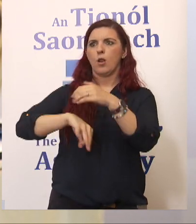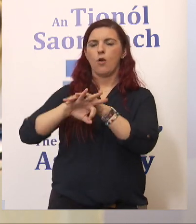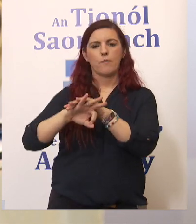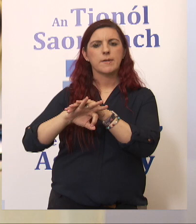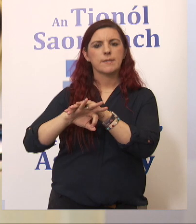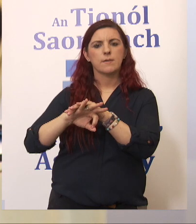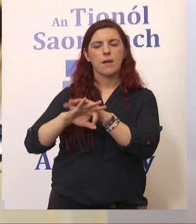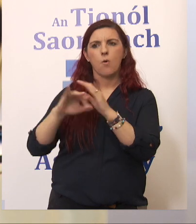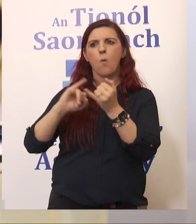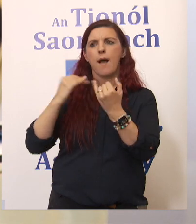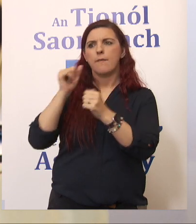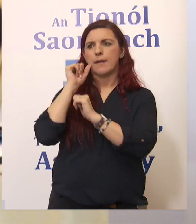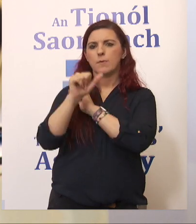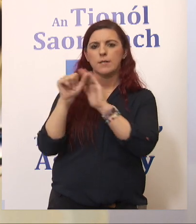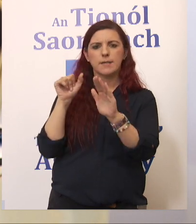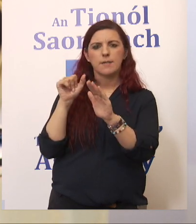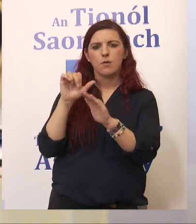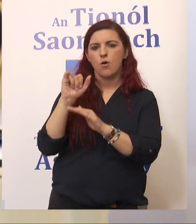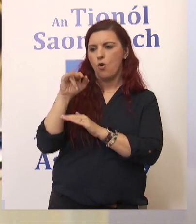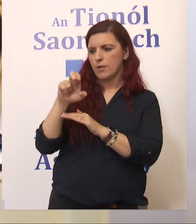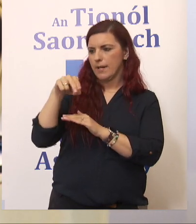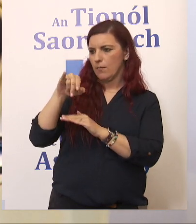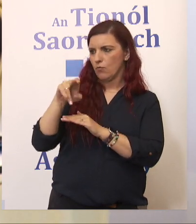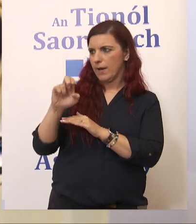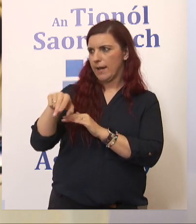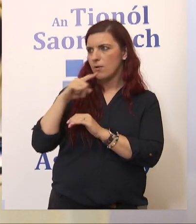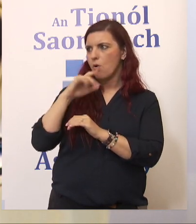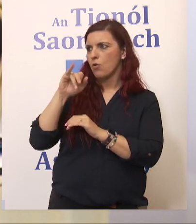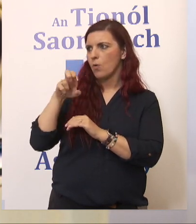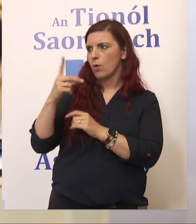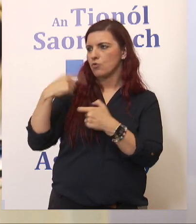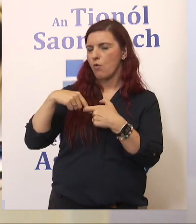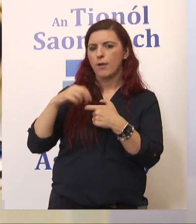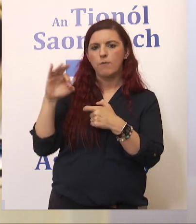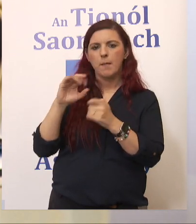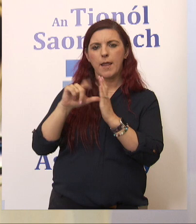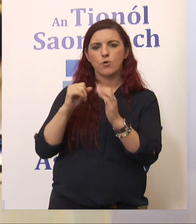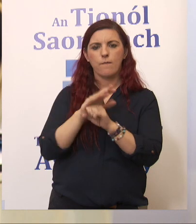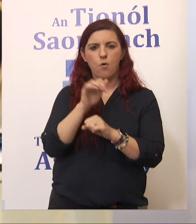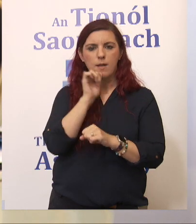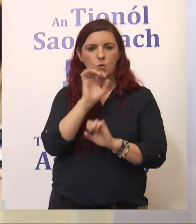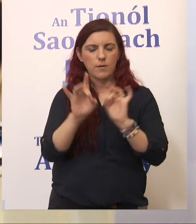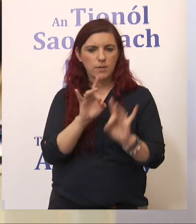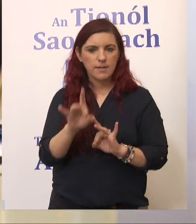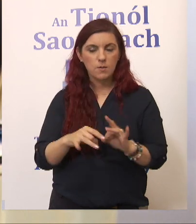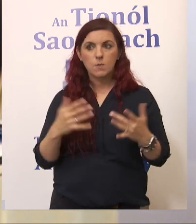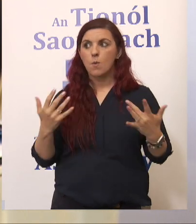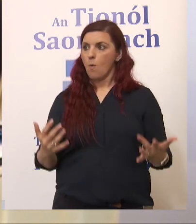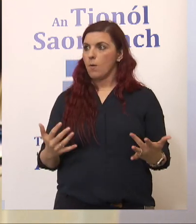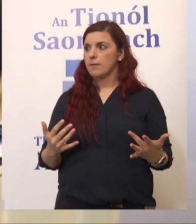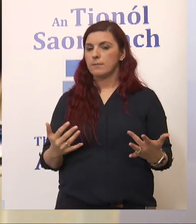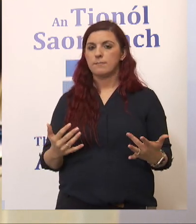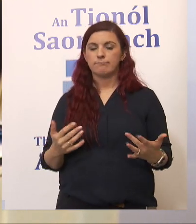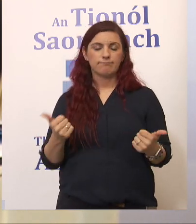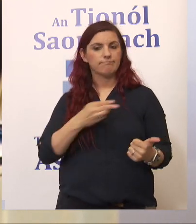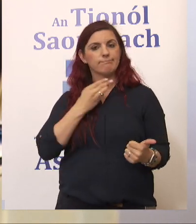with expertise, Anya Ní-Bhríon, and Anya will join Graham later on to answer some questions. So it gives